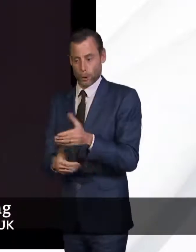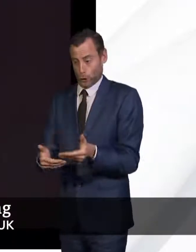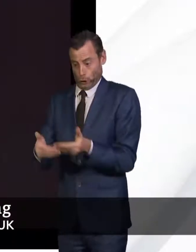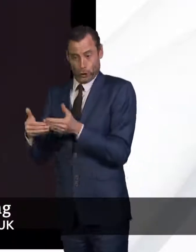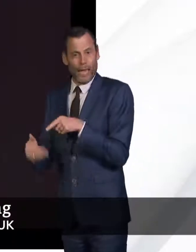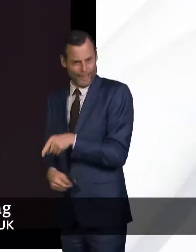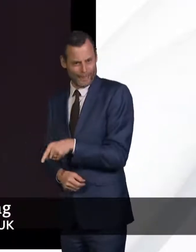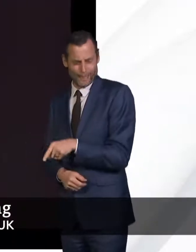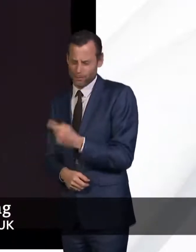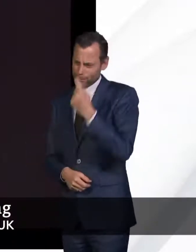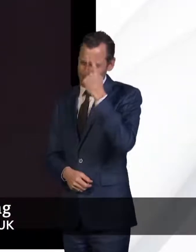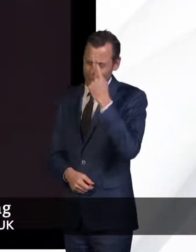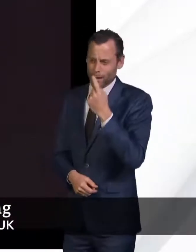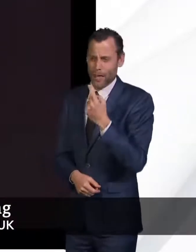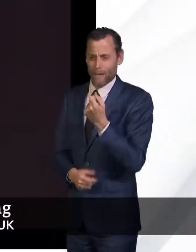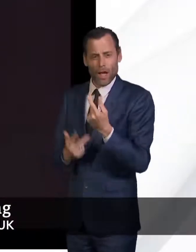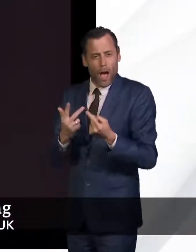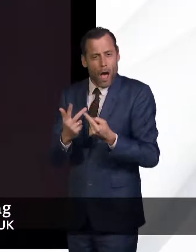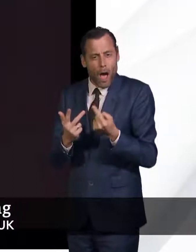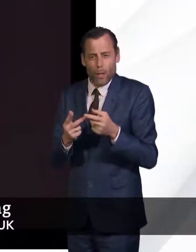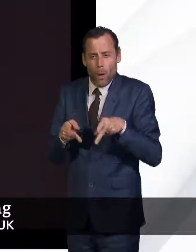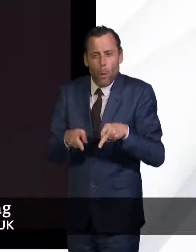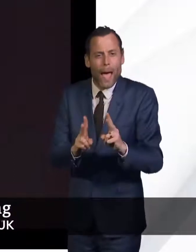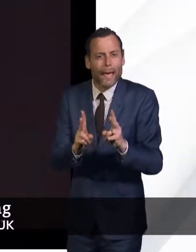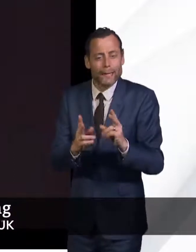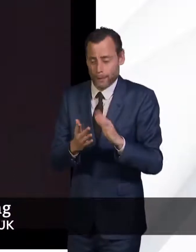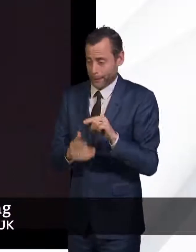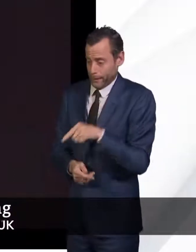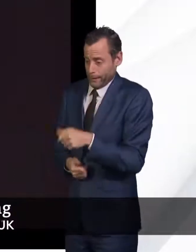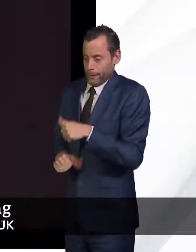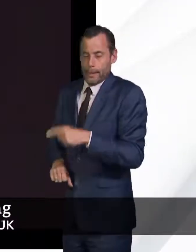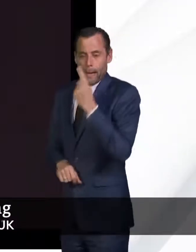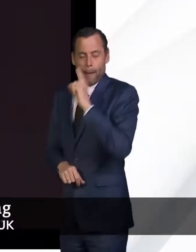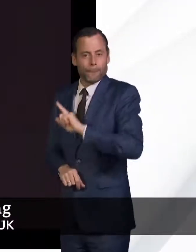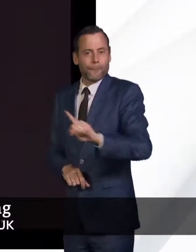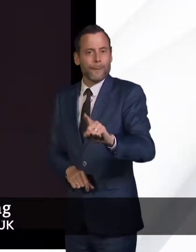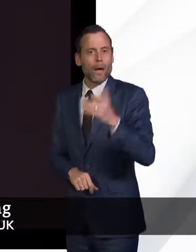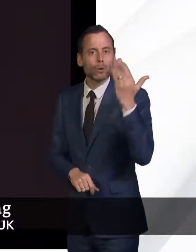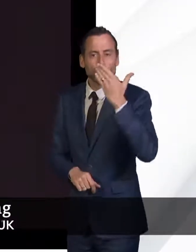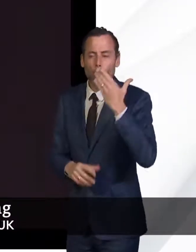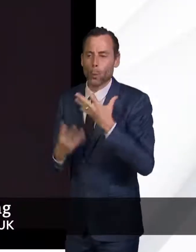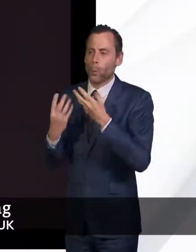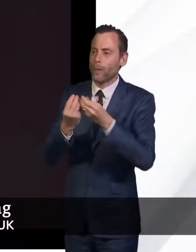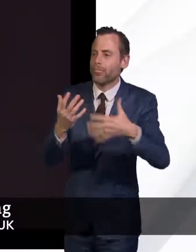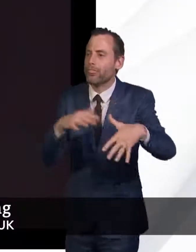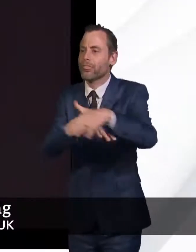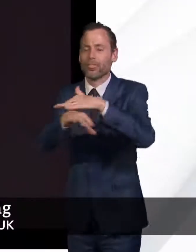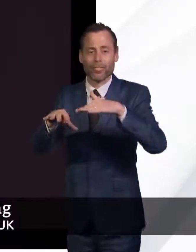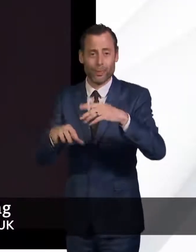and others in the extremely vulnerable category to return to school and be part of society again without a vaccine available?